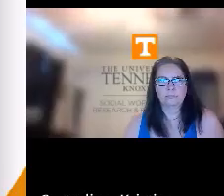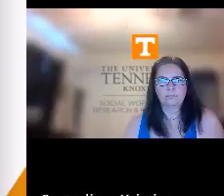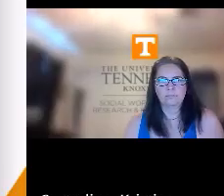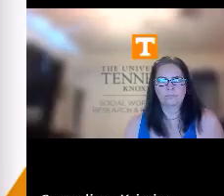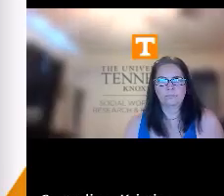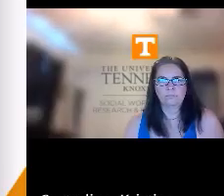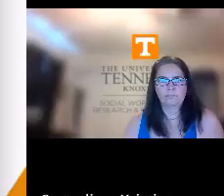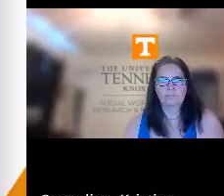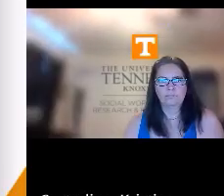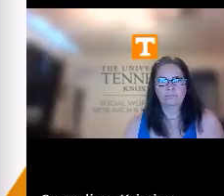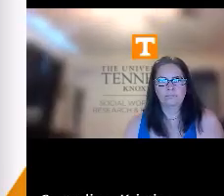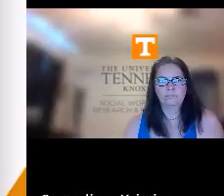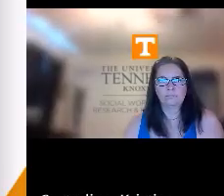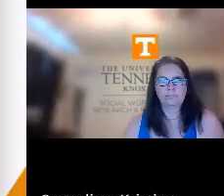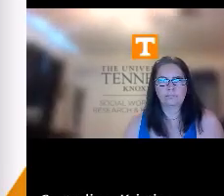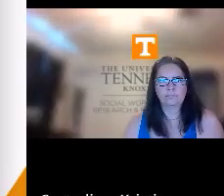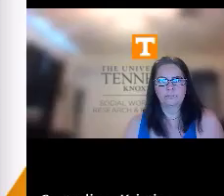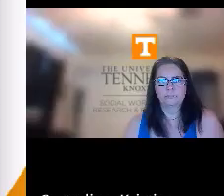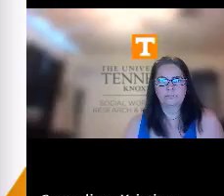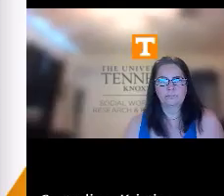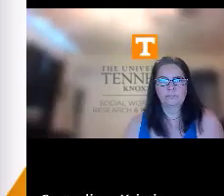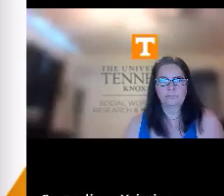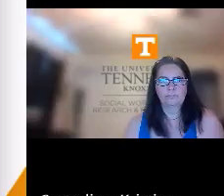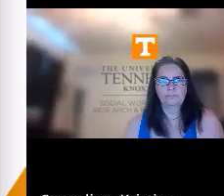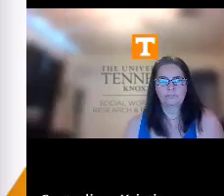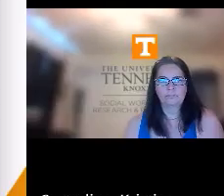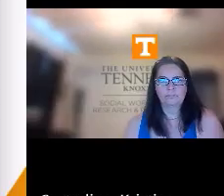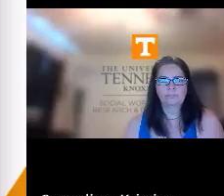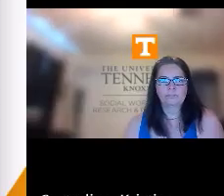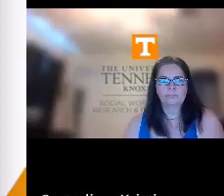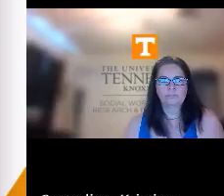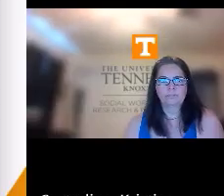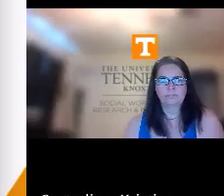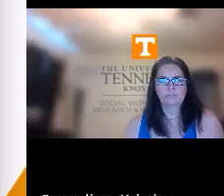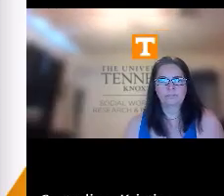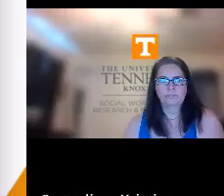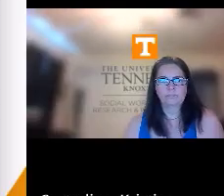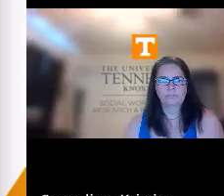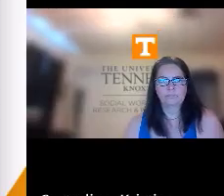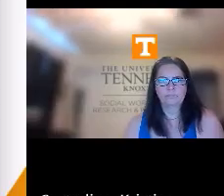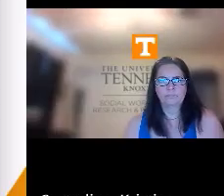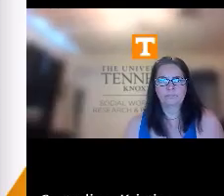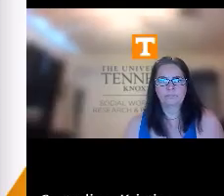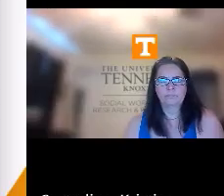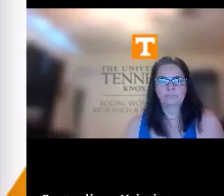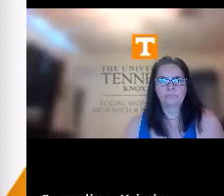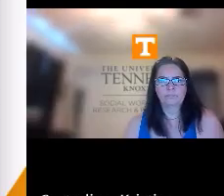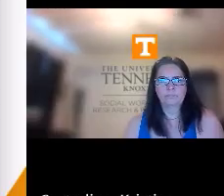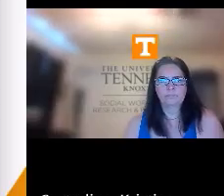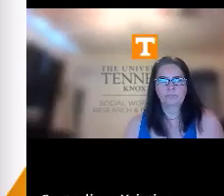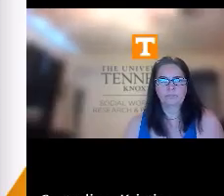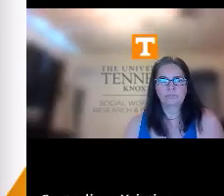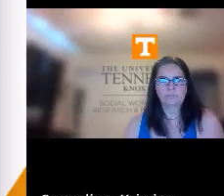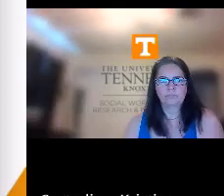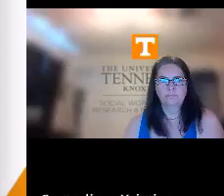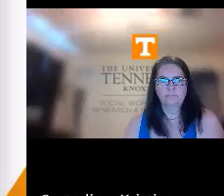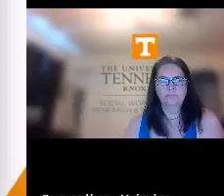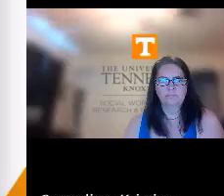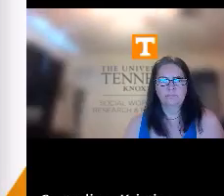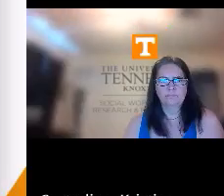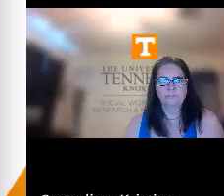the button, the little pinpoint here, or on the name of that agency or the more